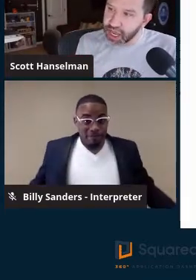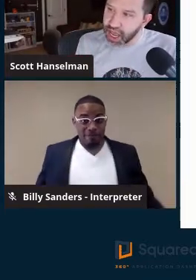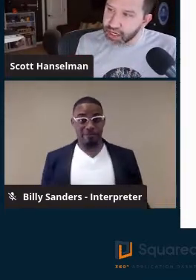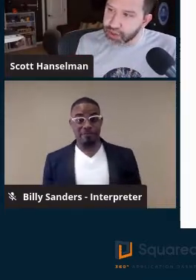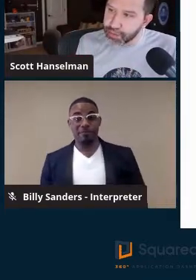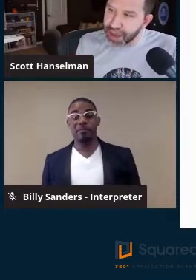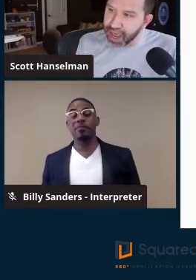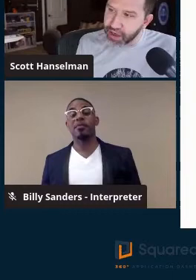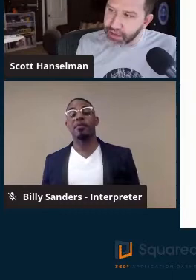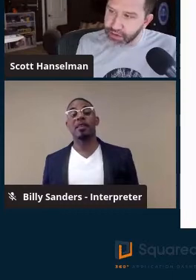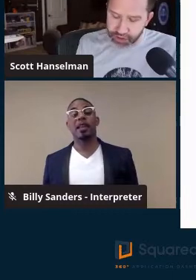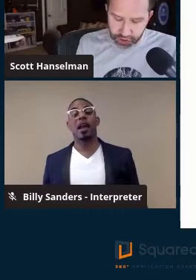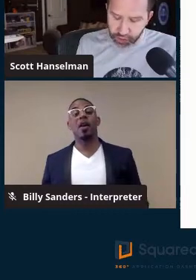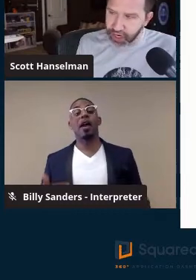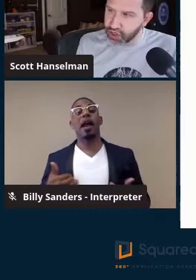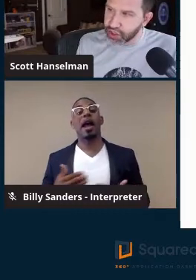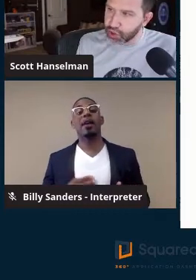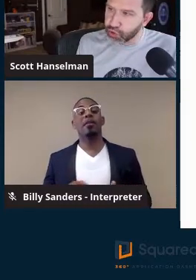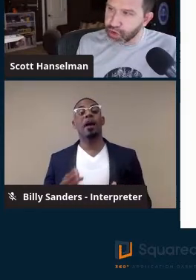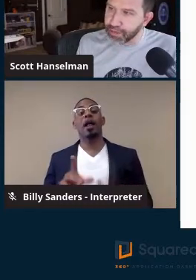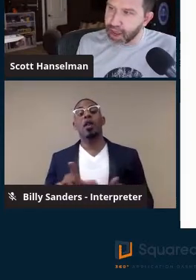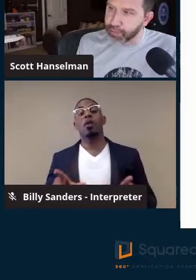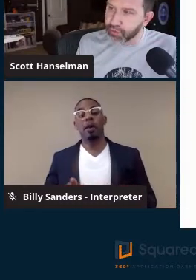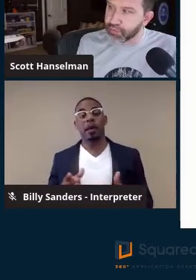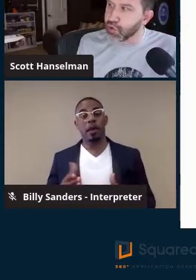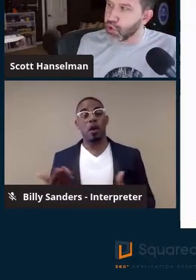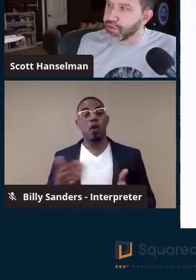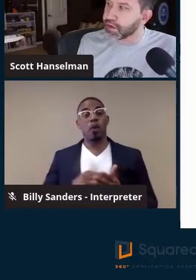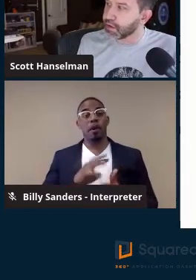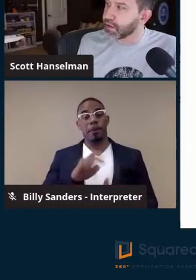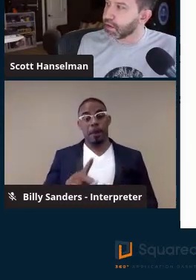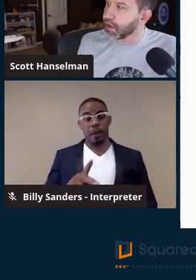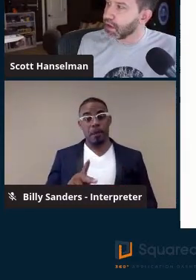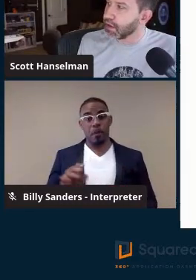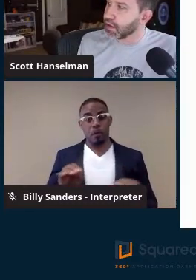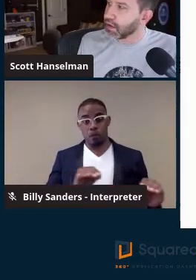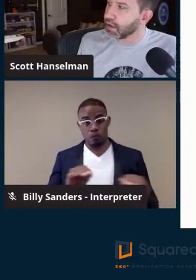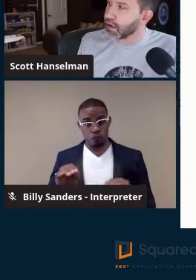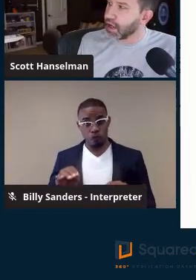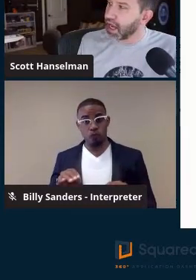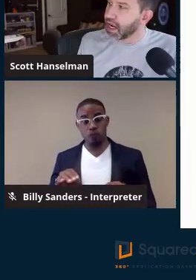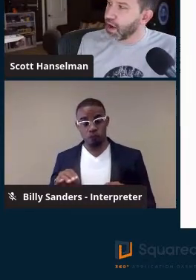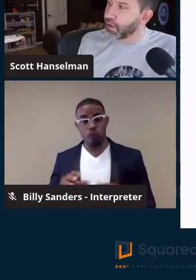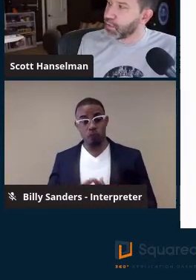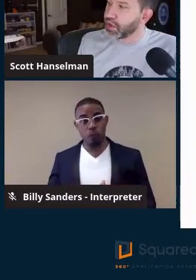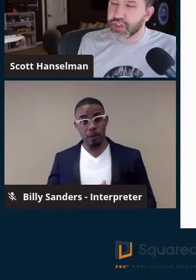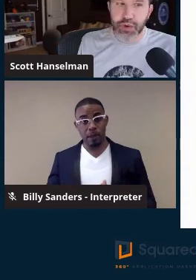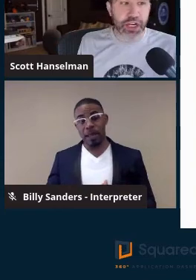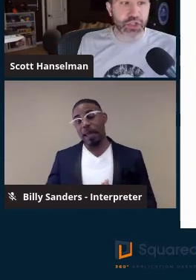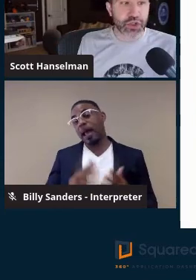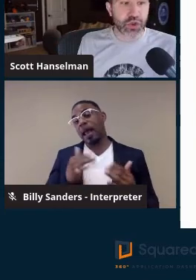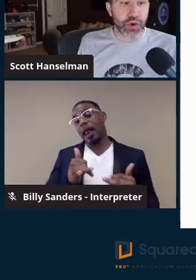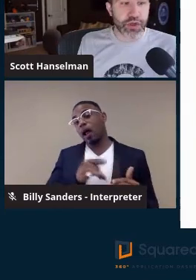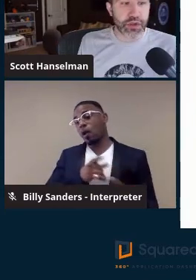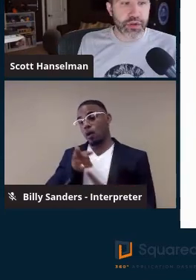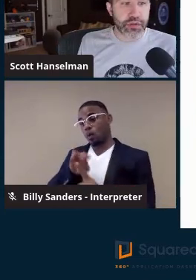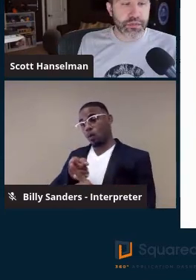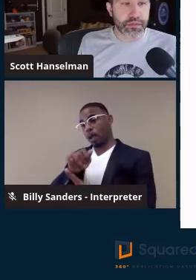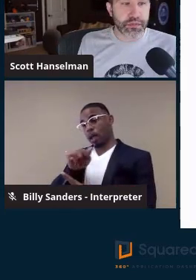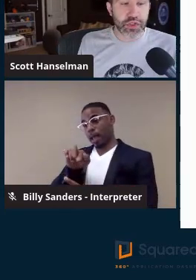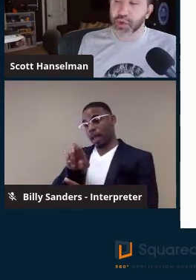It's had its path, its location here remapped, moved, and now it points to Azure